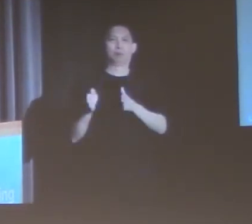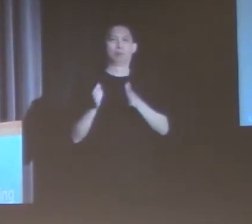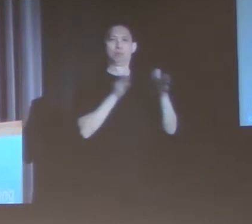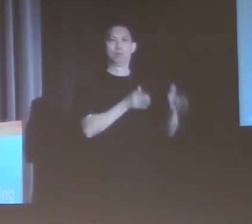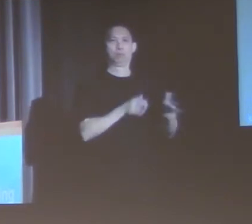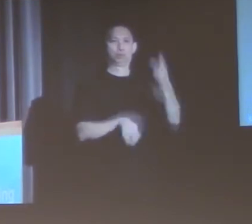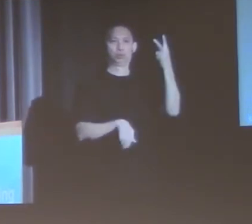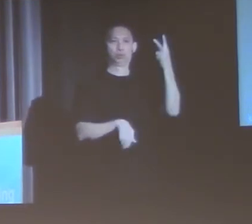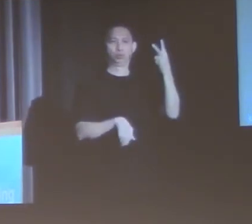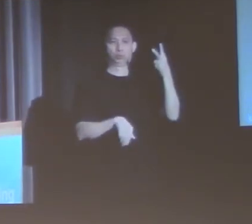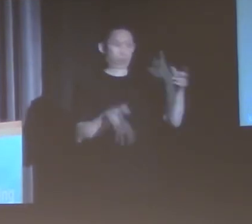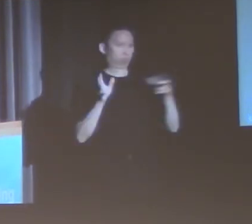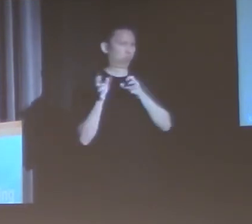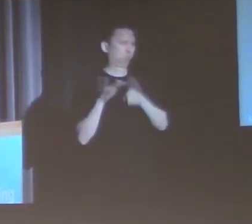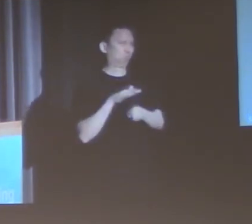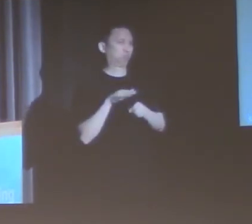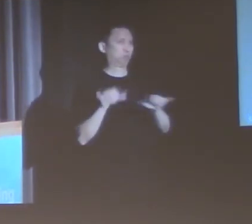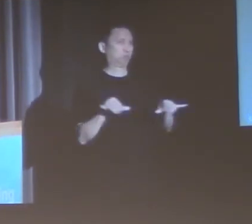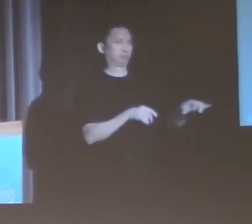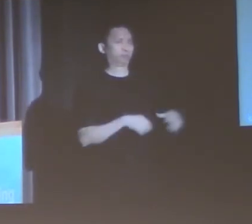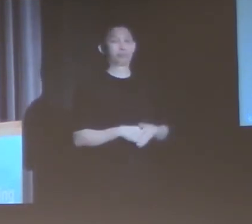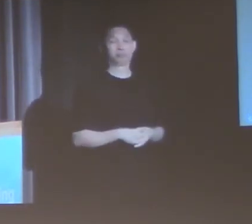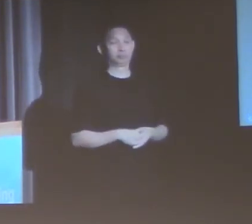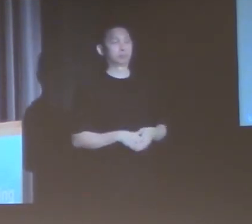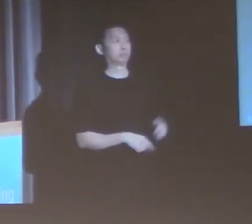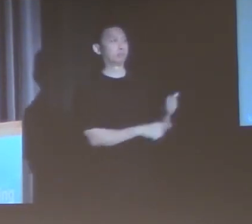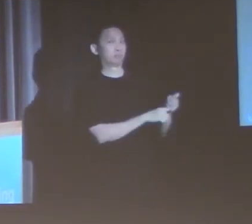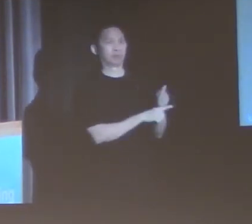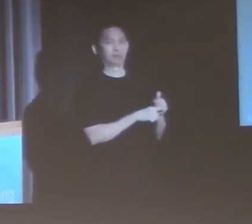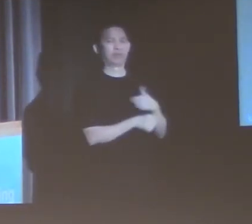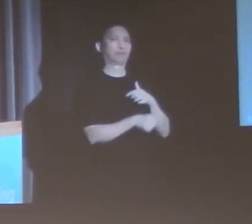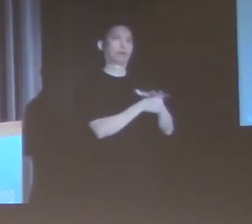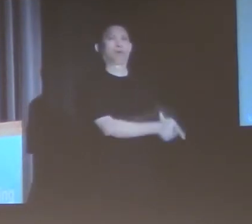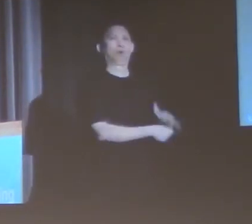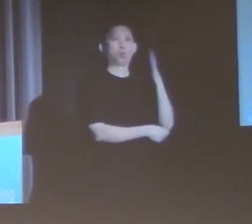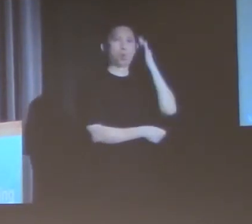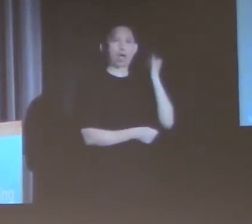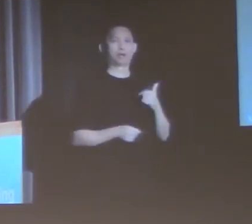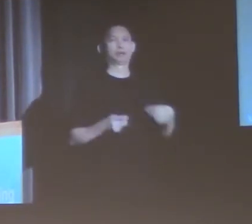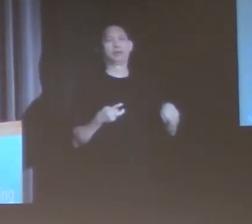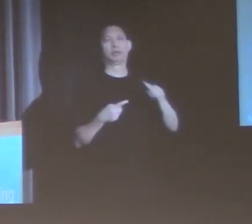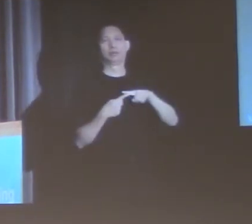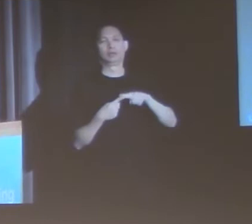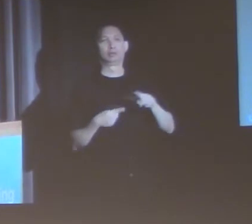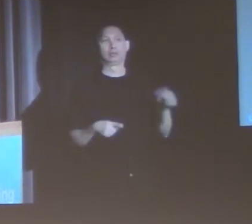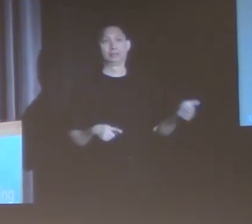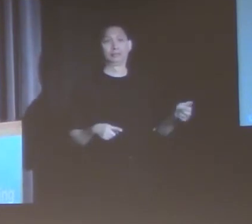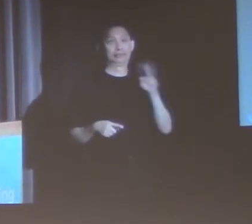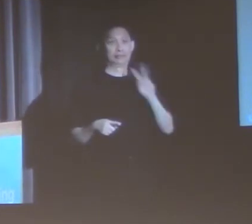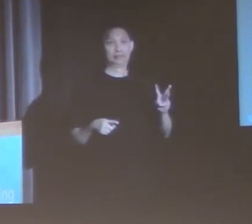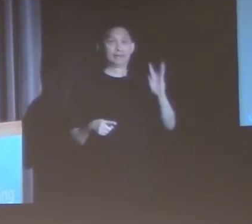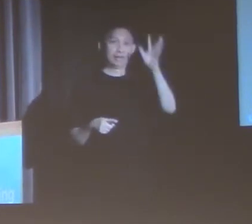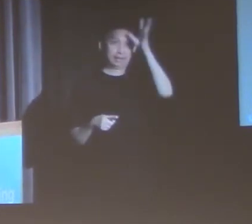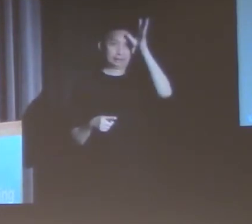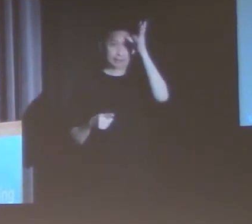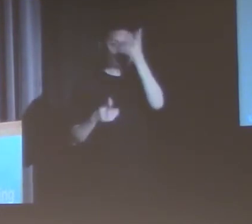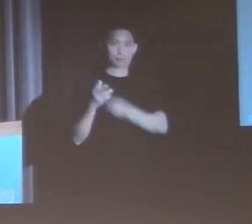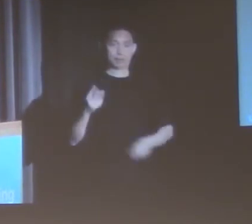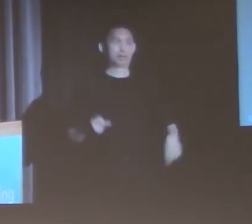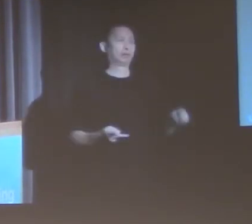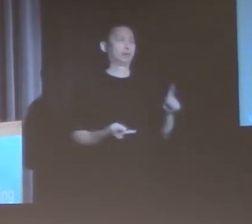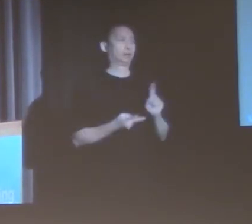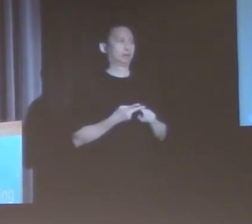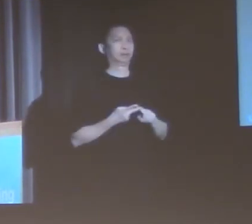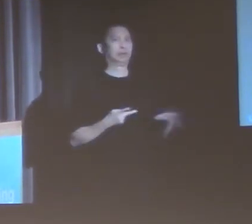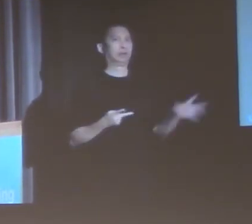so many things stacked against him. When his dad passes away when he's 6 years old, and his mom dies when he's 7, and he's just figuring it out. And